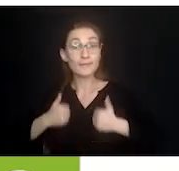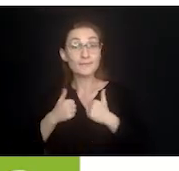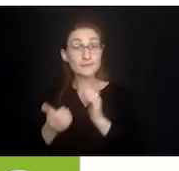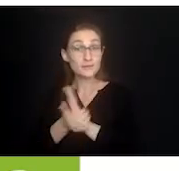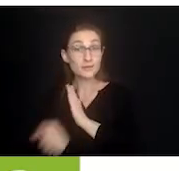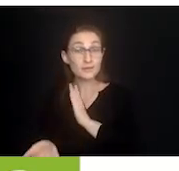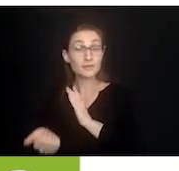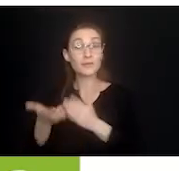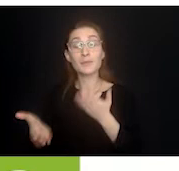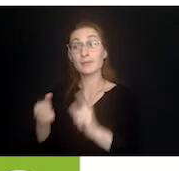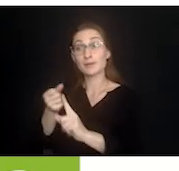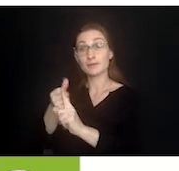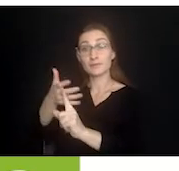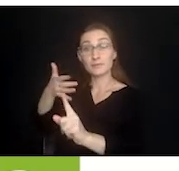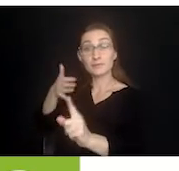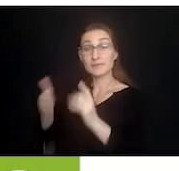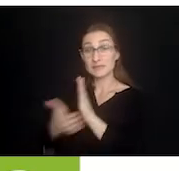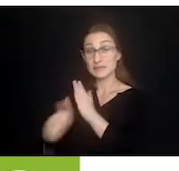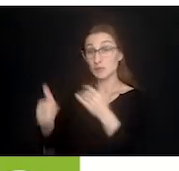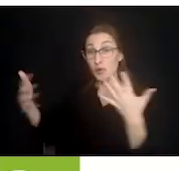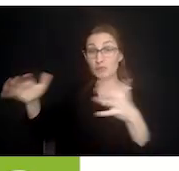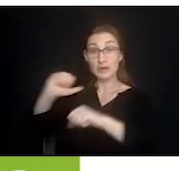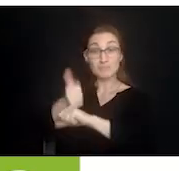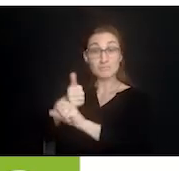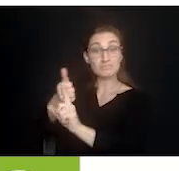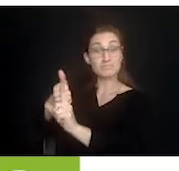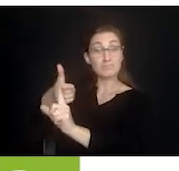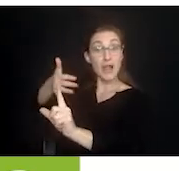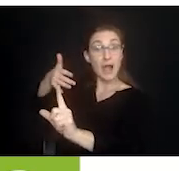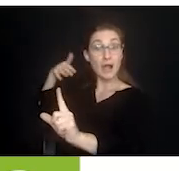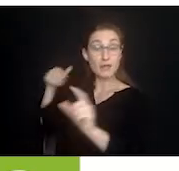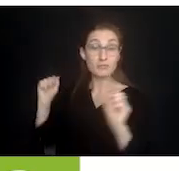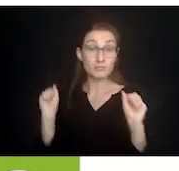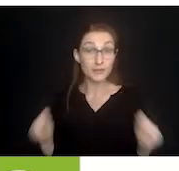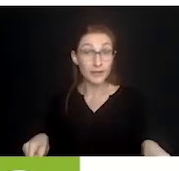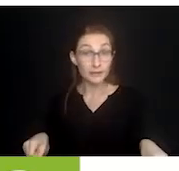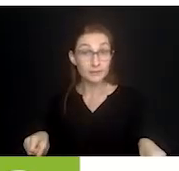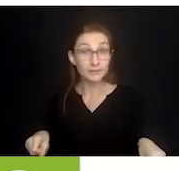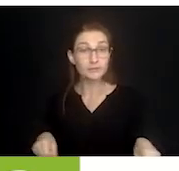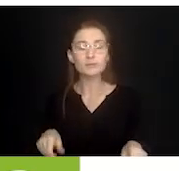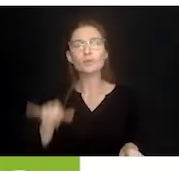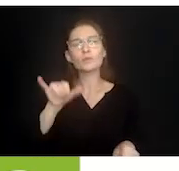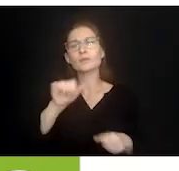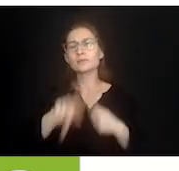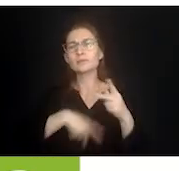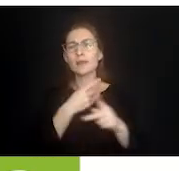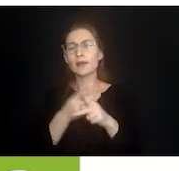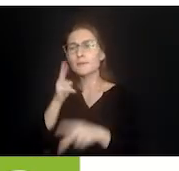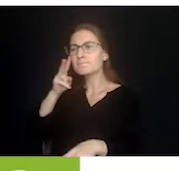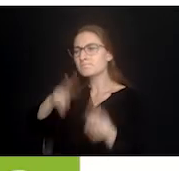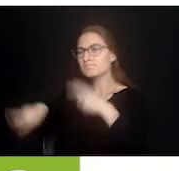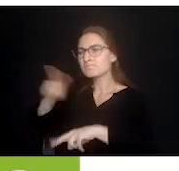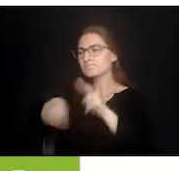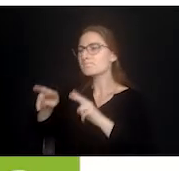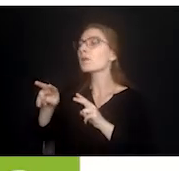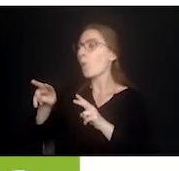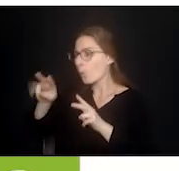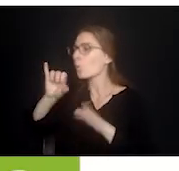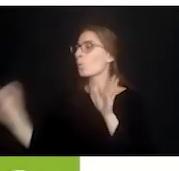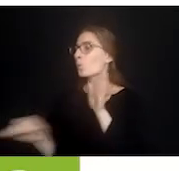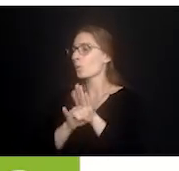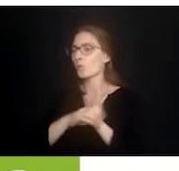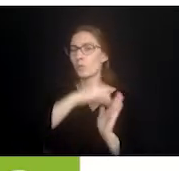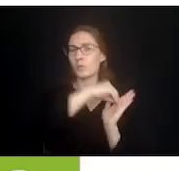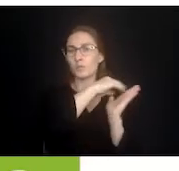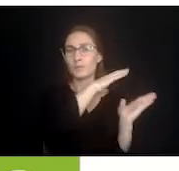skills, teach him a new life skill? Could we expand on any existing skills he already has? So these were the types of things that we're